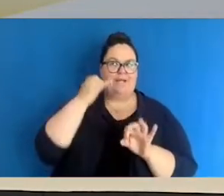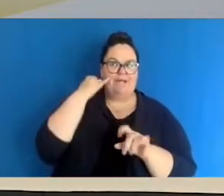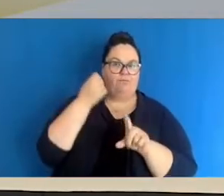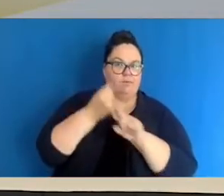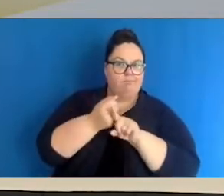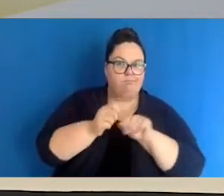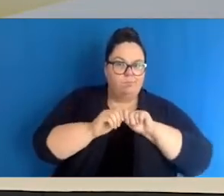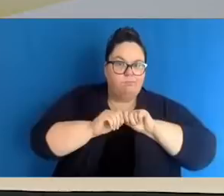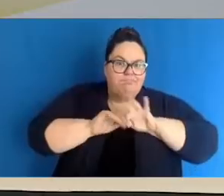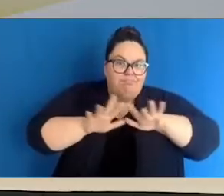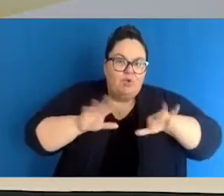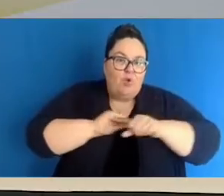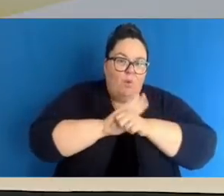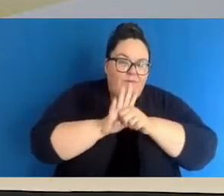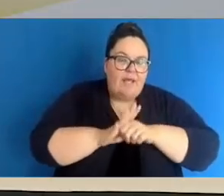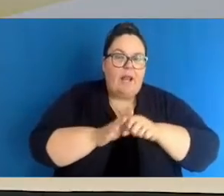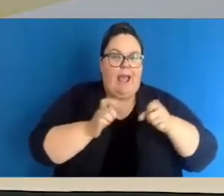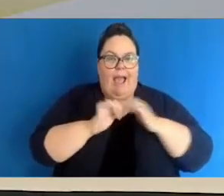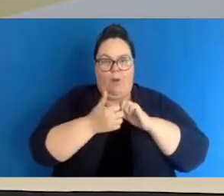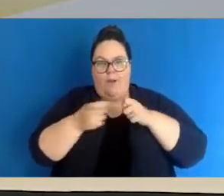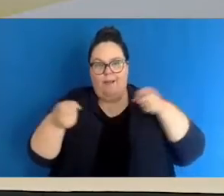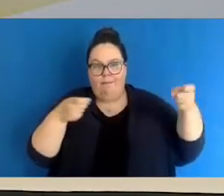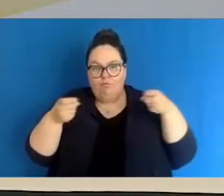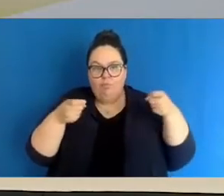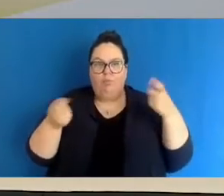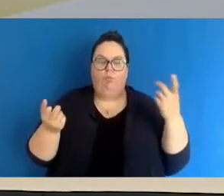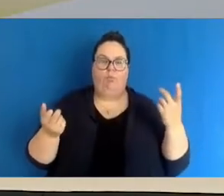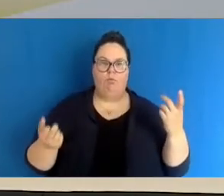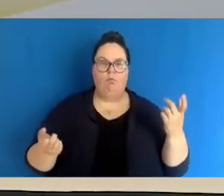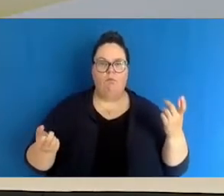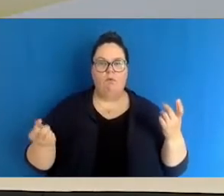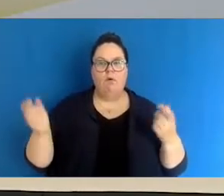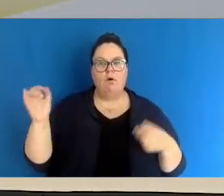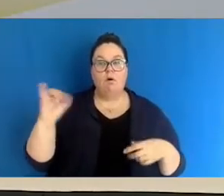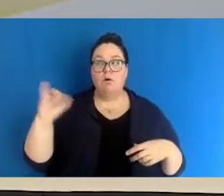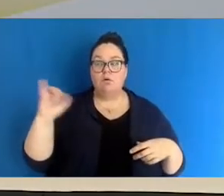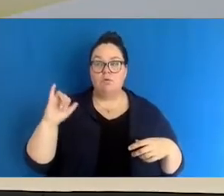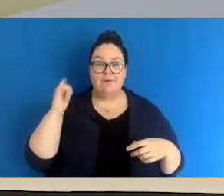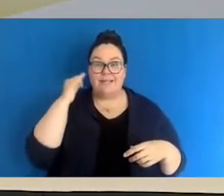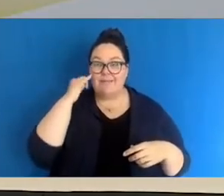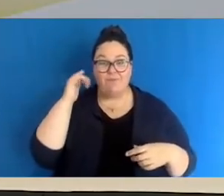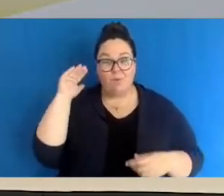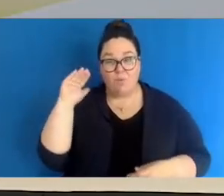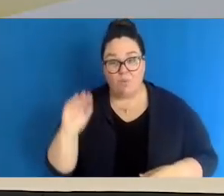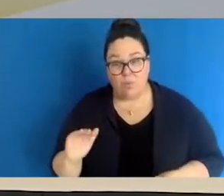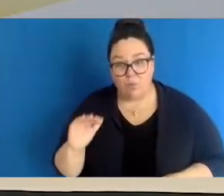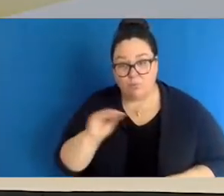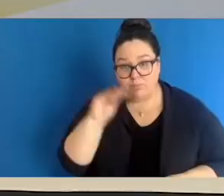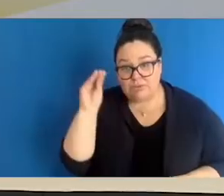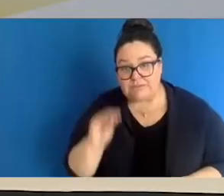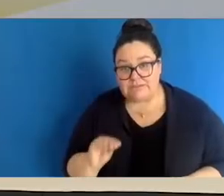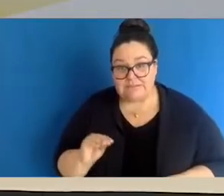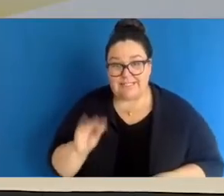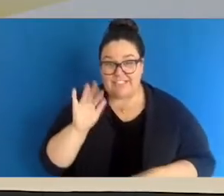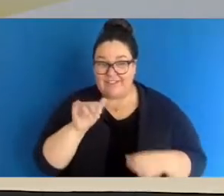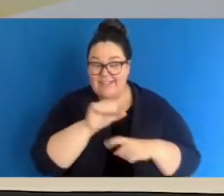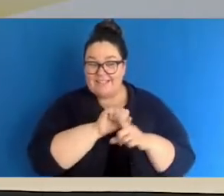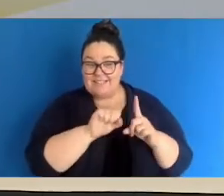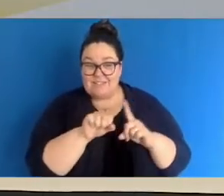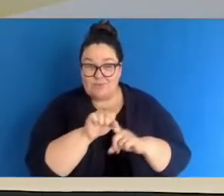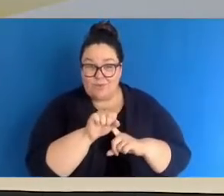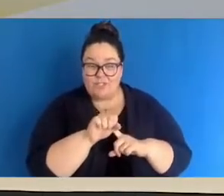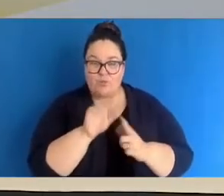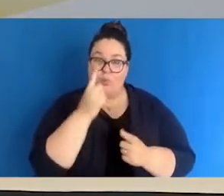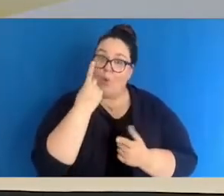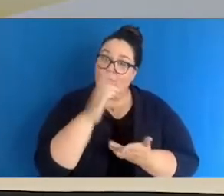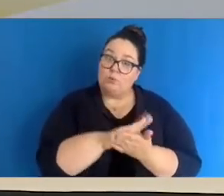management, but also if the level of vaccination isn't at as high as it should be in a particular